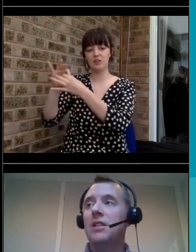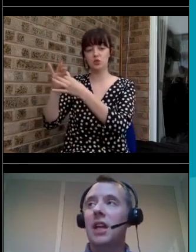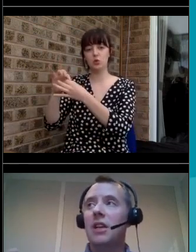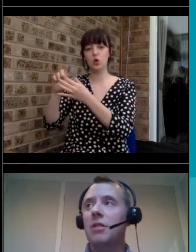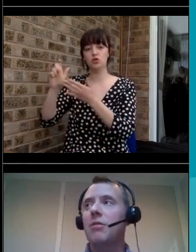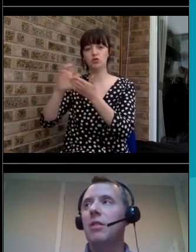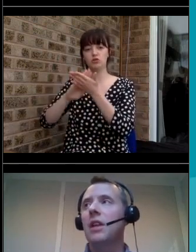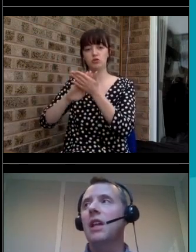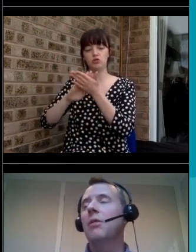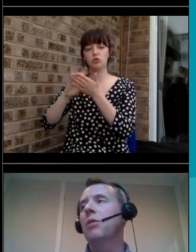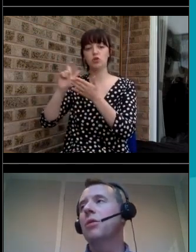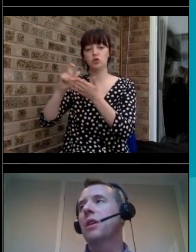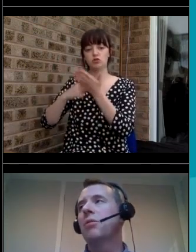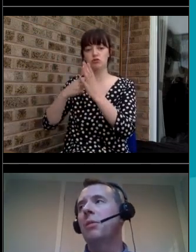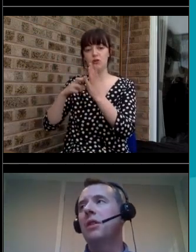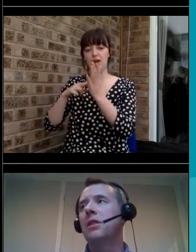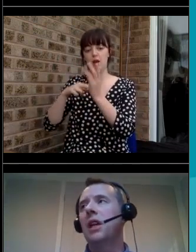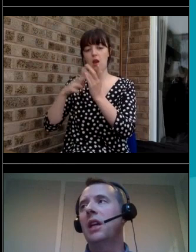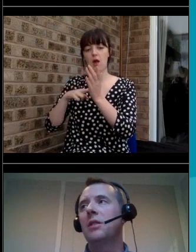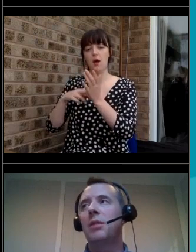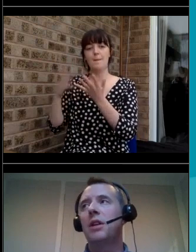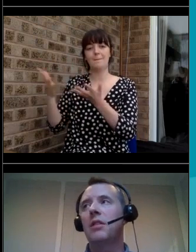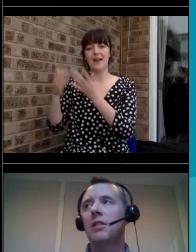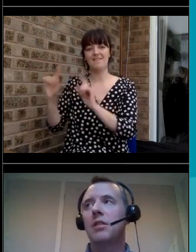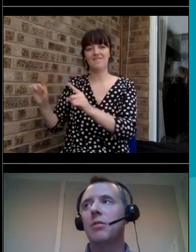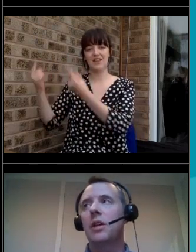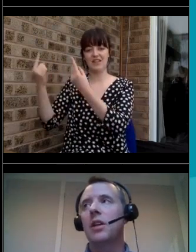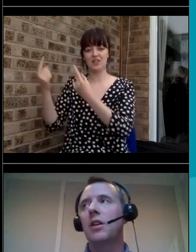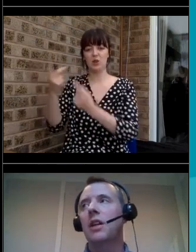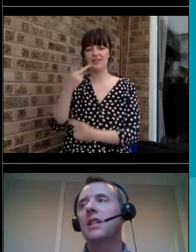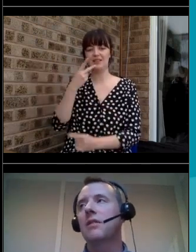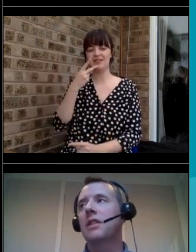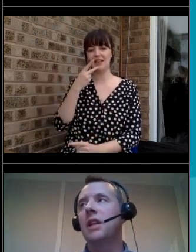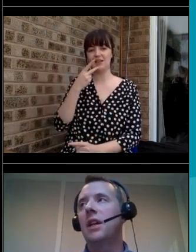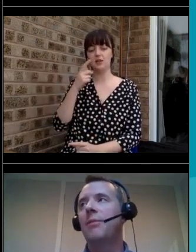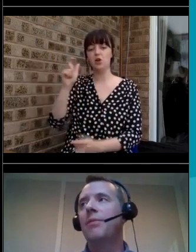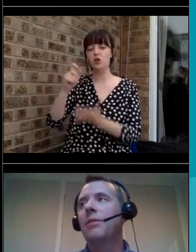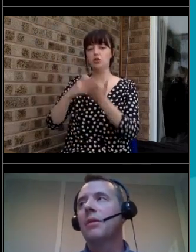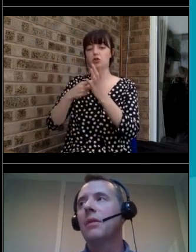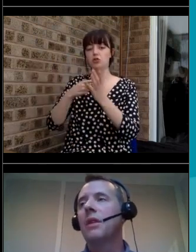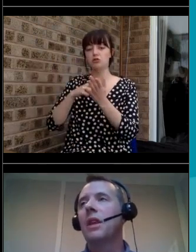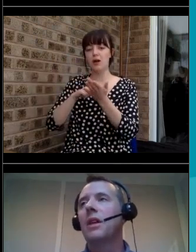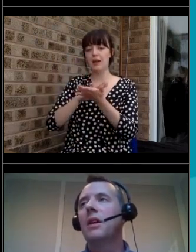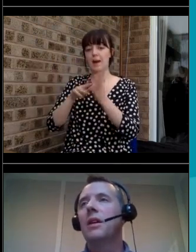So there's a secondary route there that we're also promoting as part of the sort of wider connectivity.